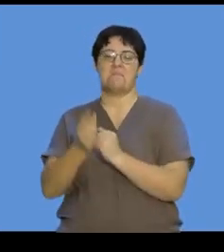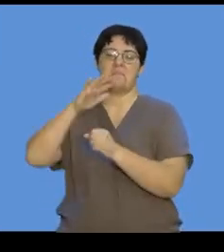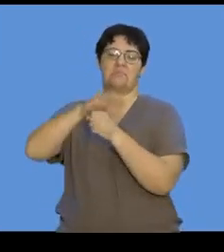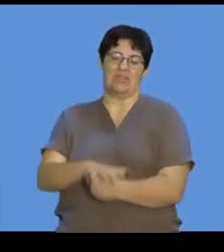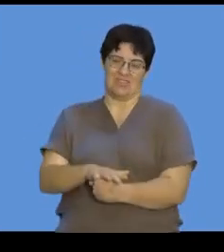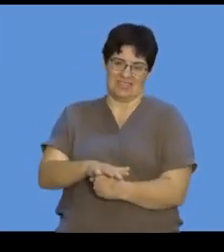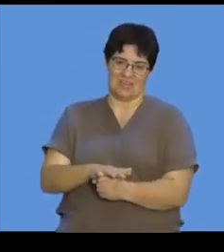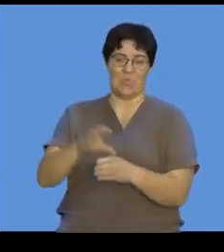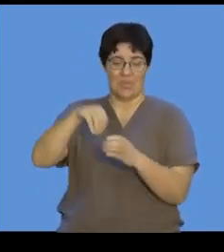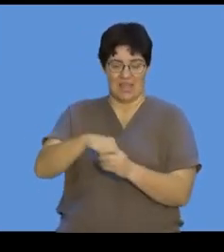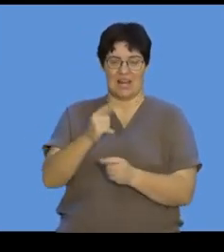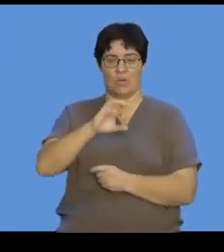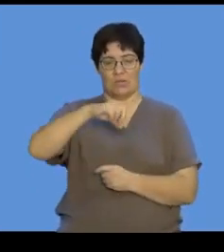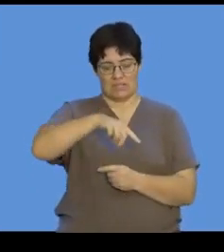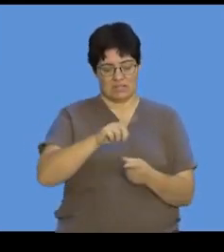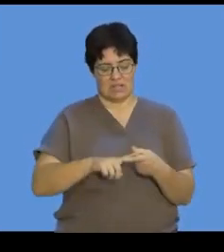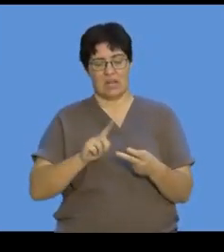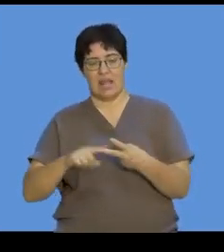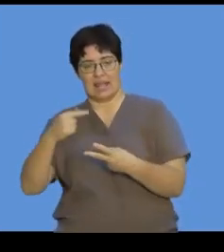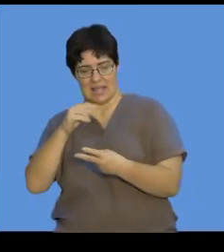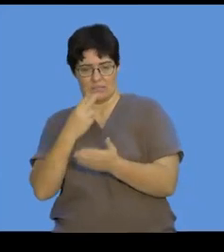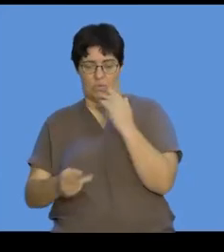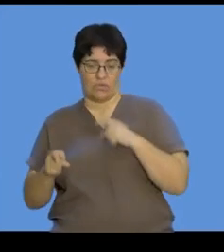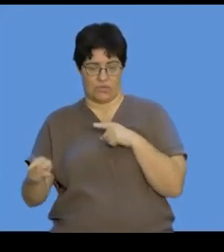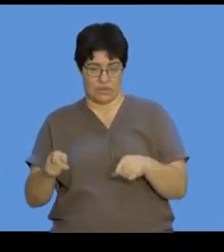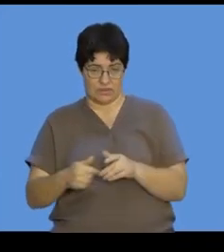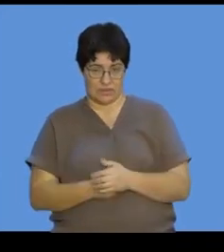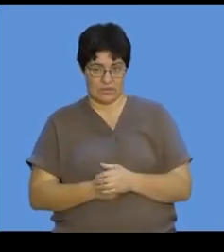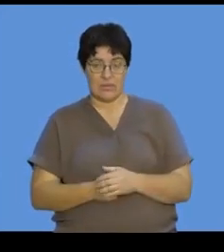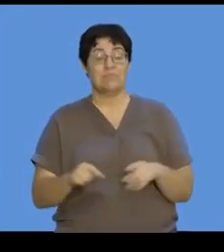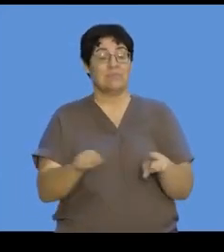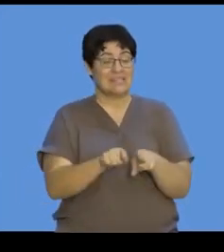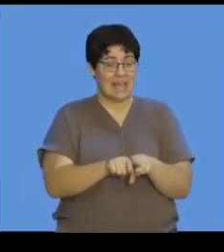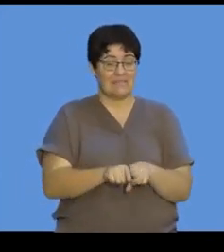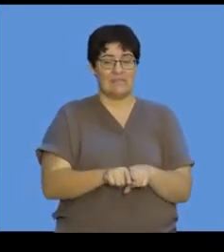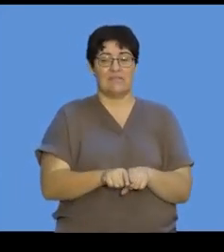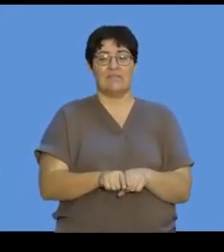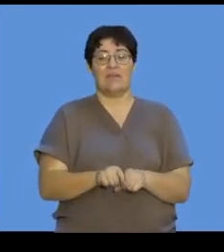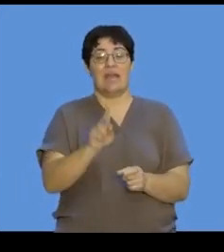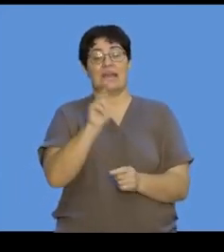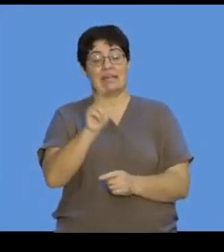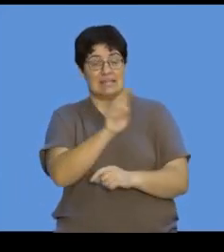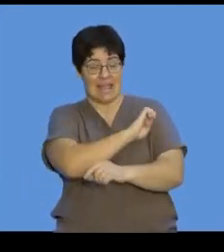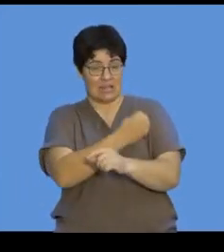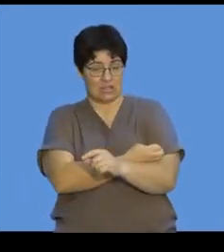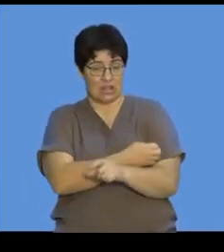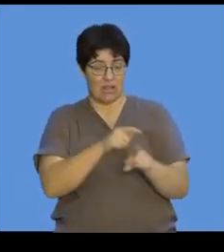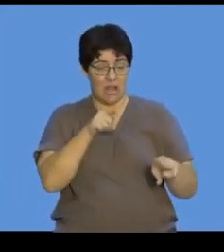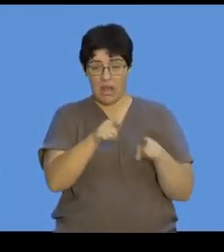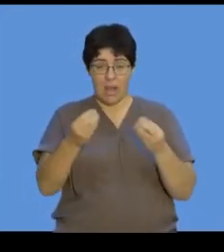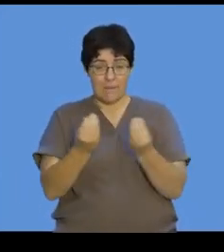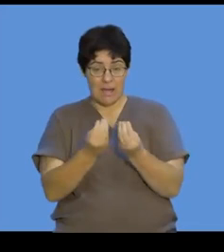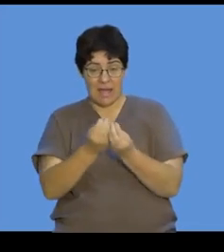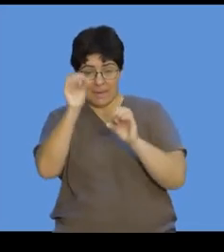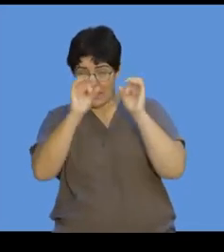in liquids as well as gases, right? But also, the kinetic energy for the particles is not the same. Now,